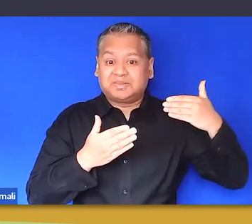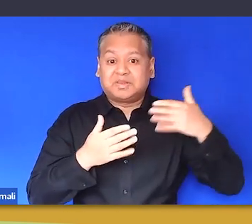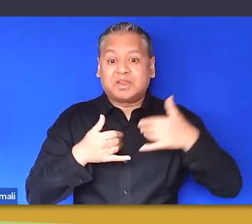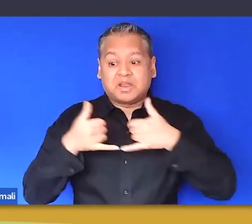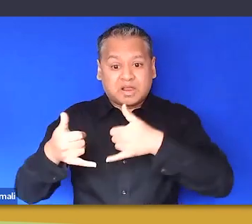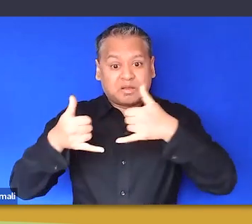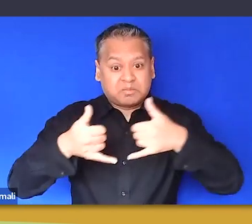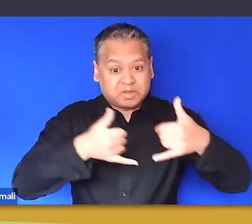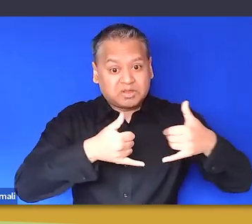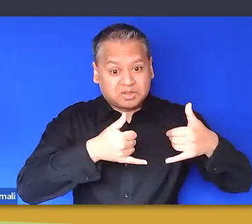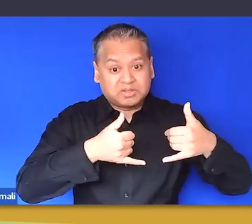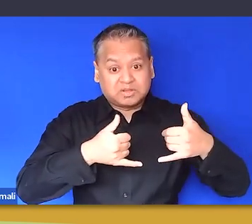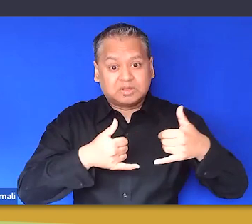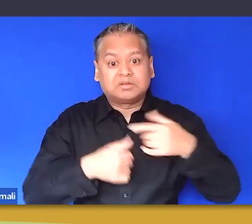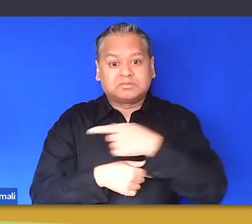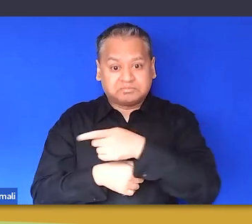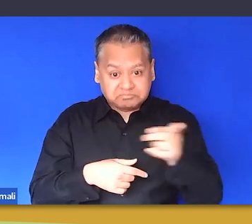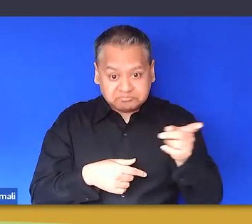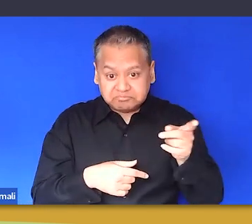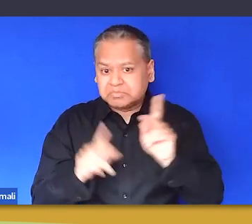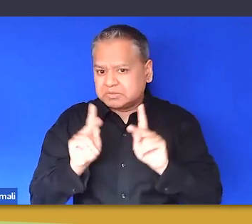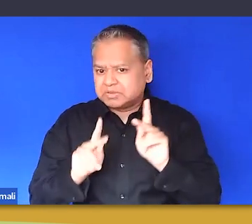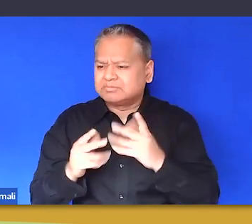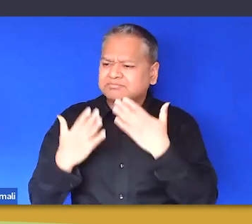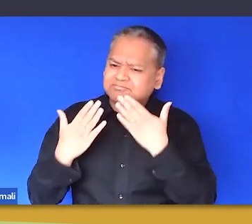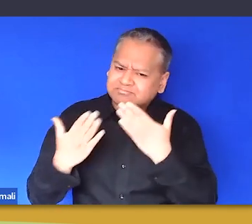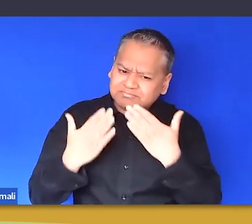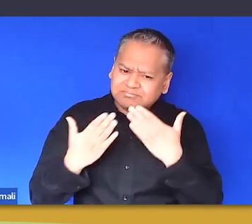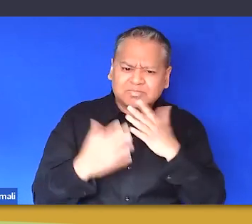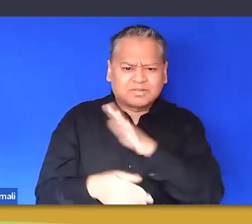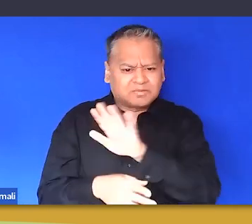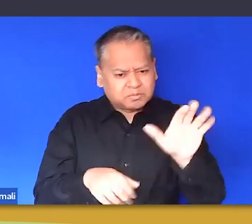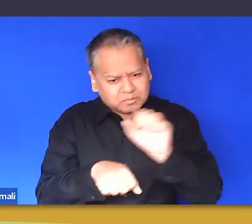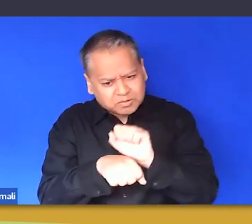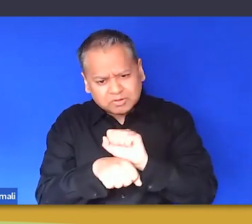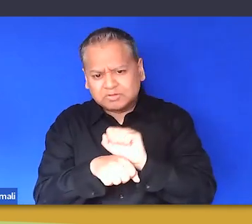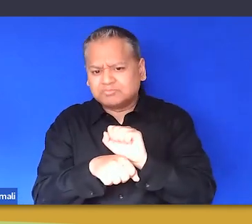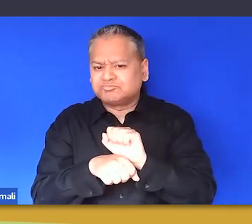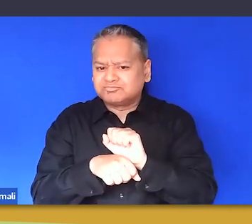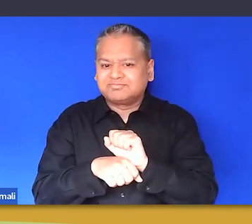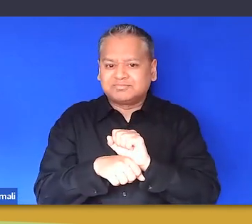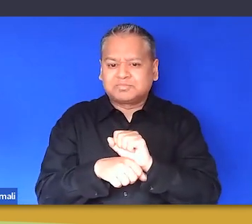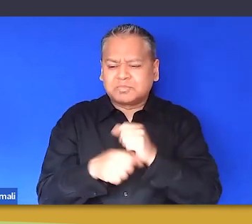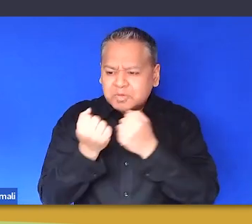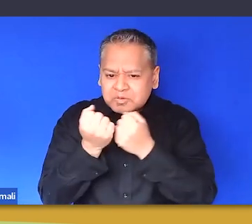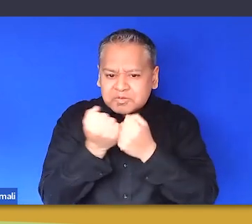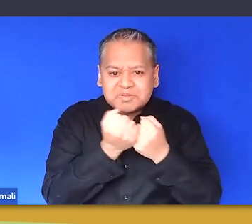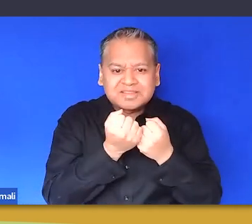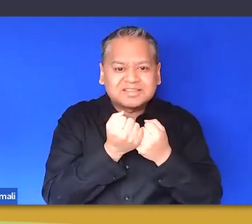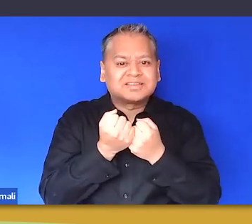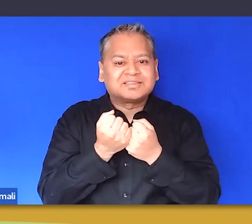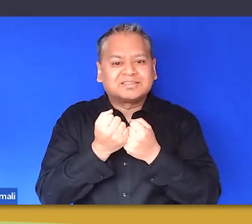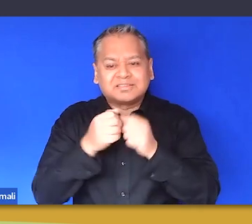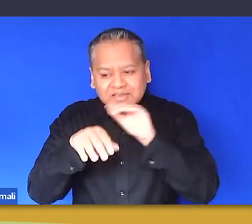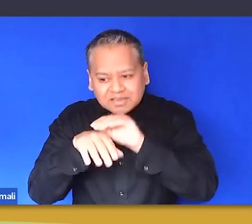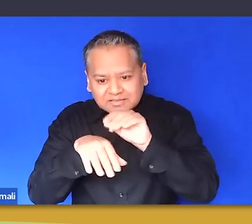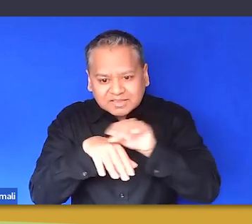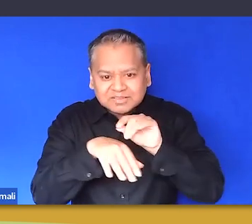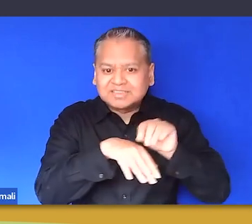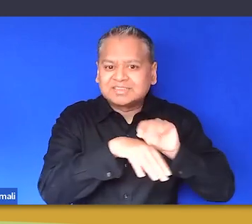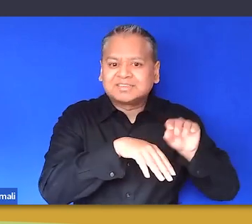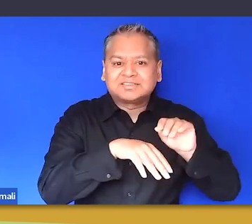Network. Thank you for all that you do to offer support, advice, and leadership on issues of